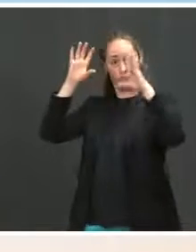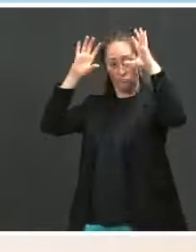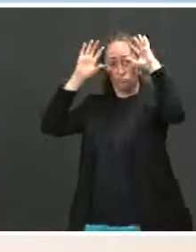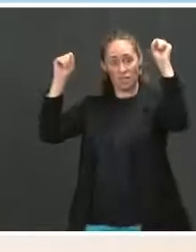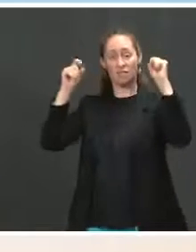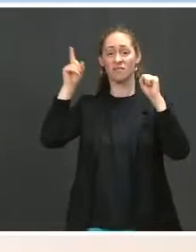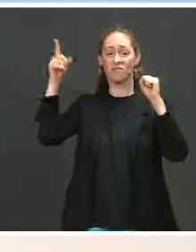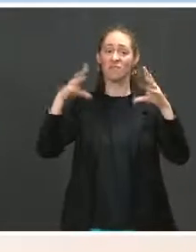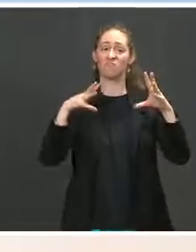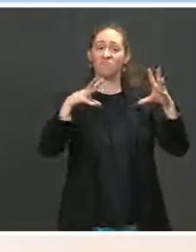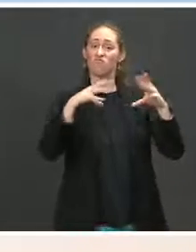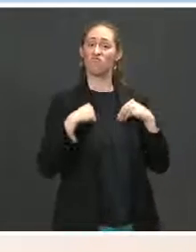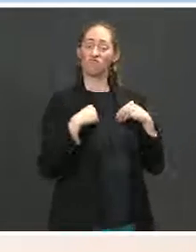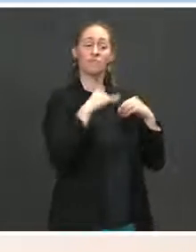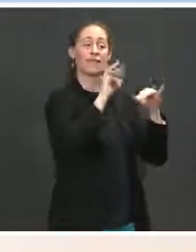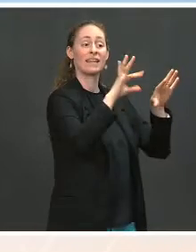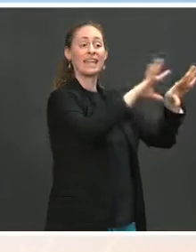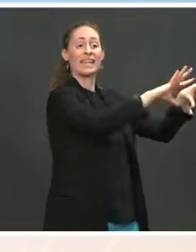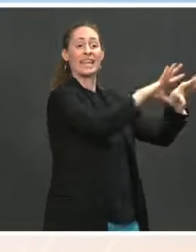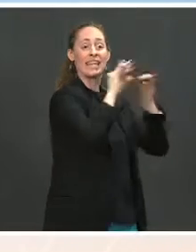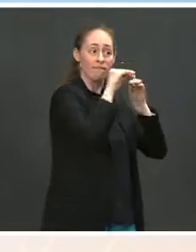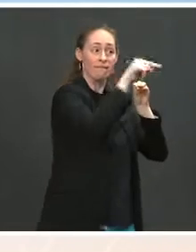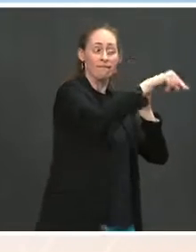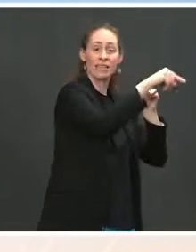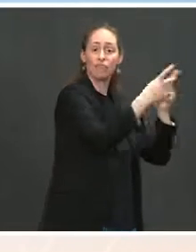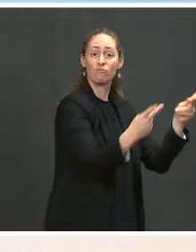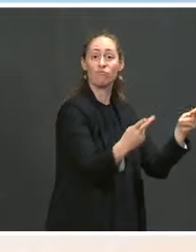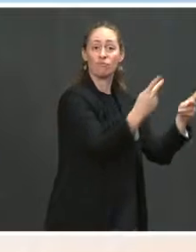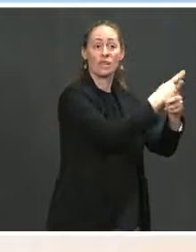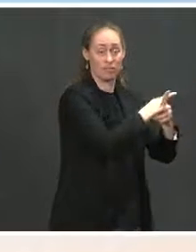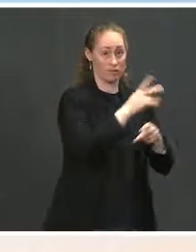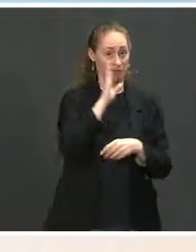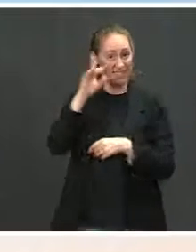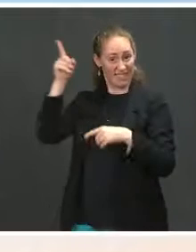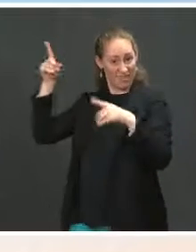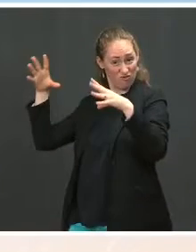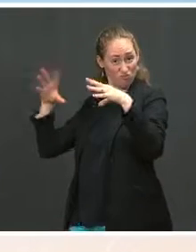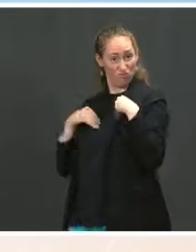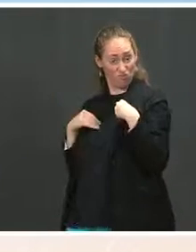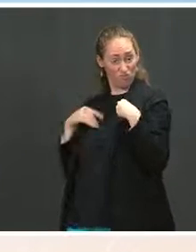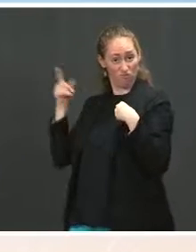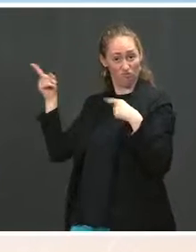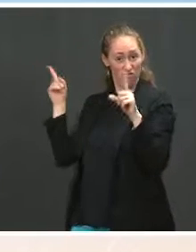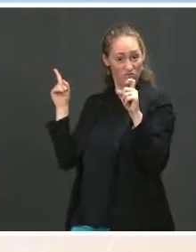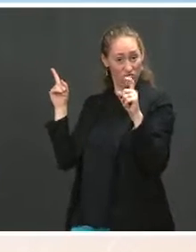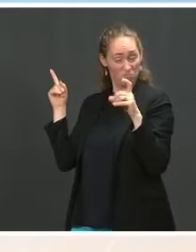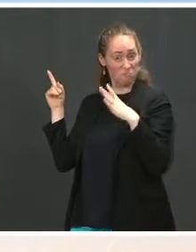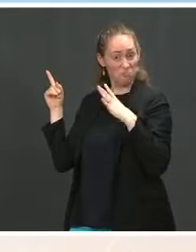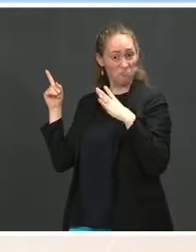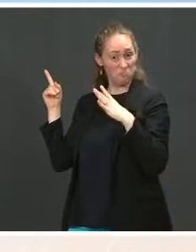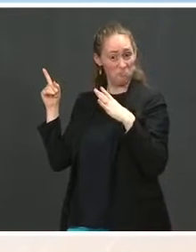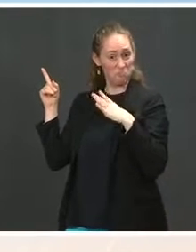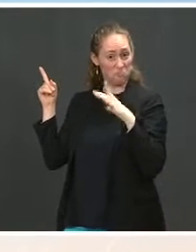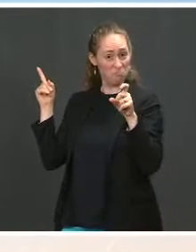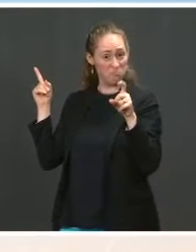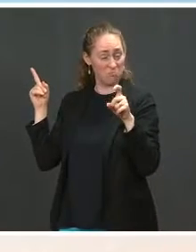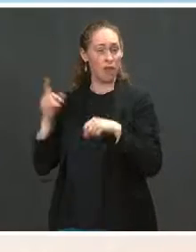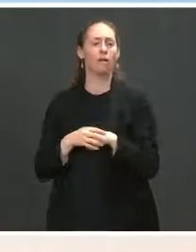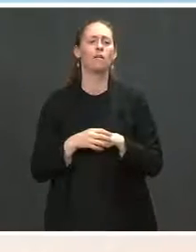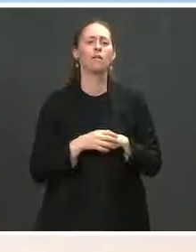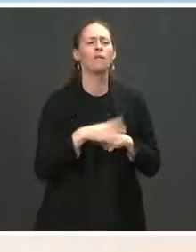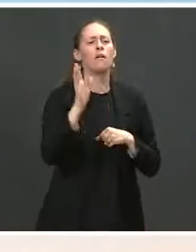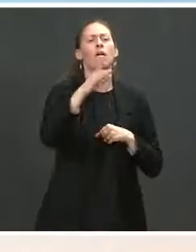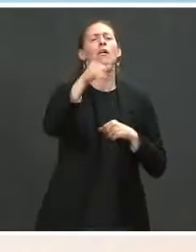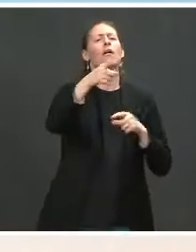priorities or the changing threat landscape? I think you should look at it through the prism of the president assessing what's in the national interests of the United